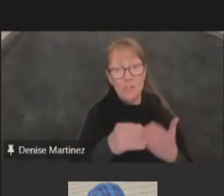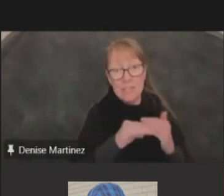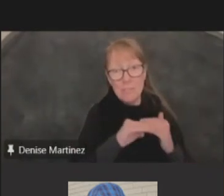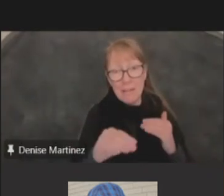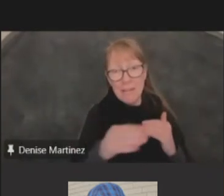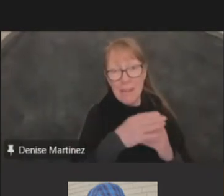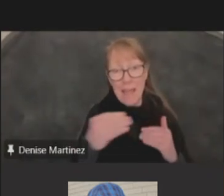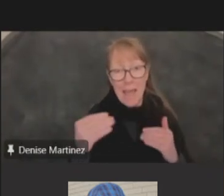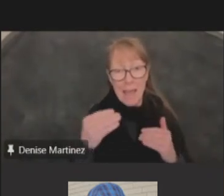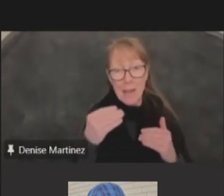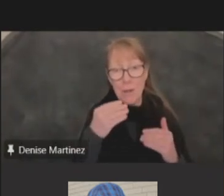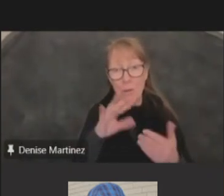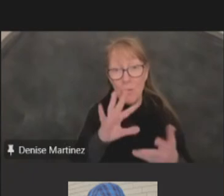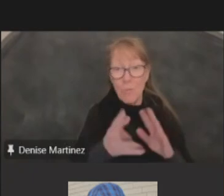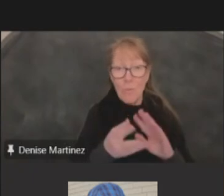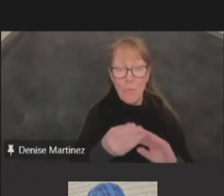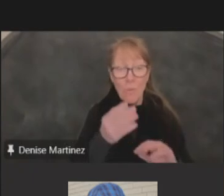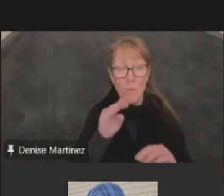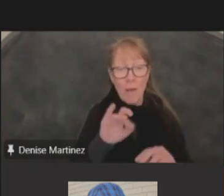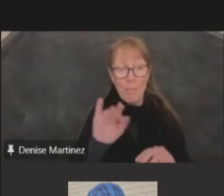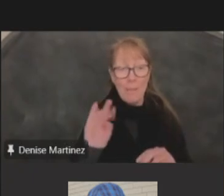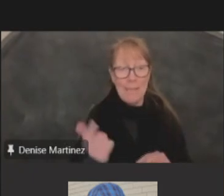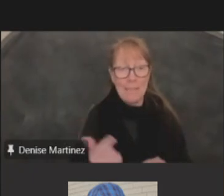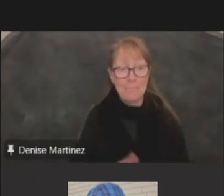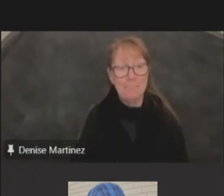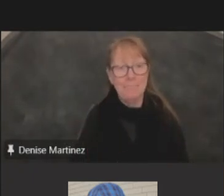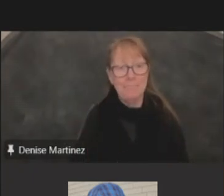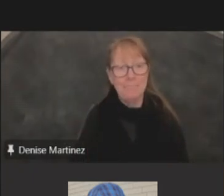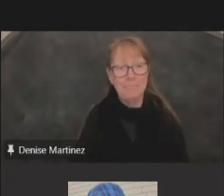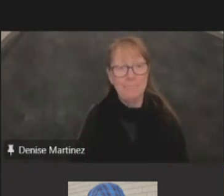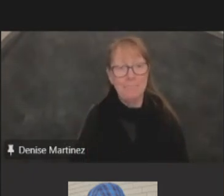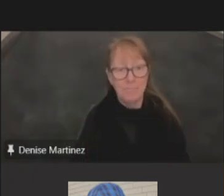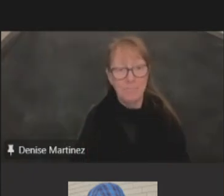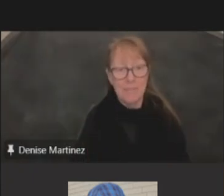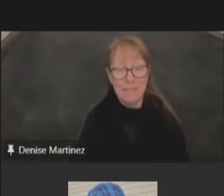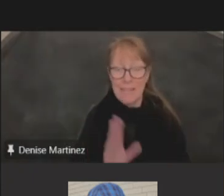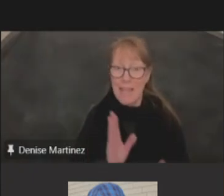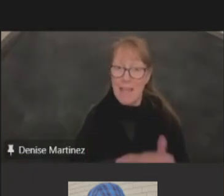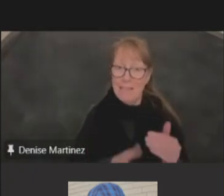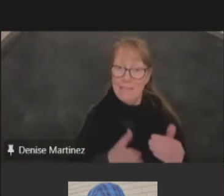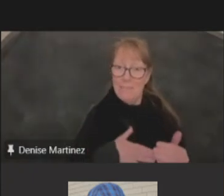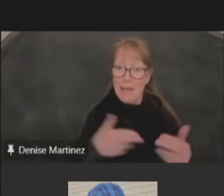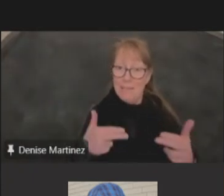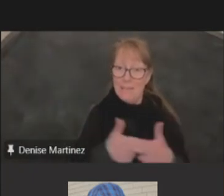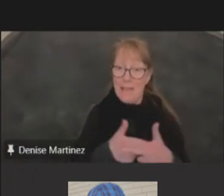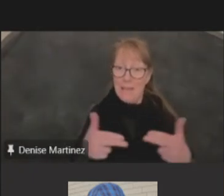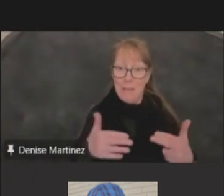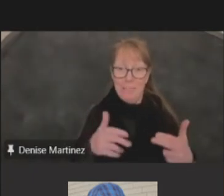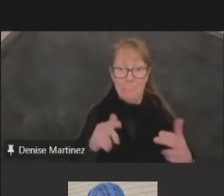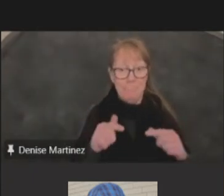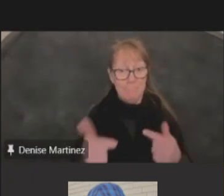So I think that's the end of my slides, but I'm happy to take questions if anybody has any.